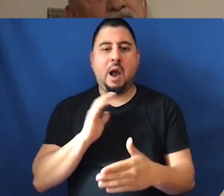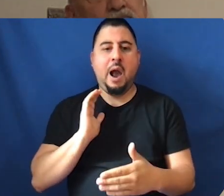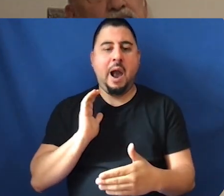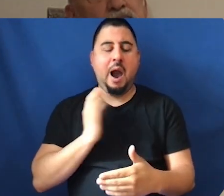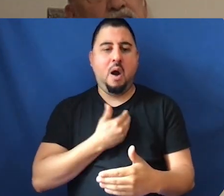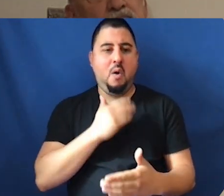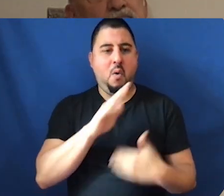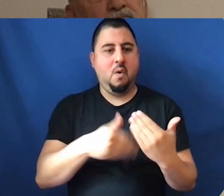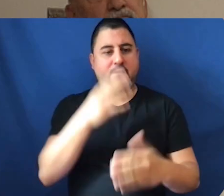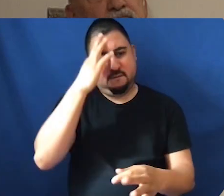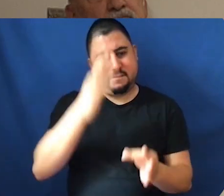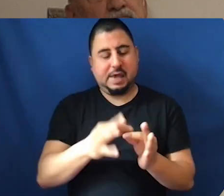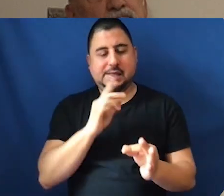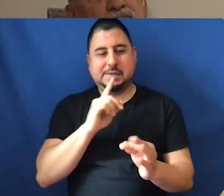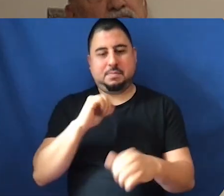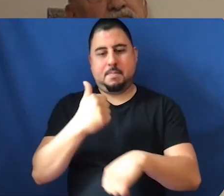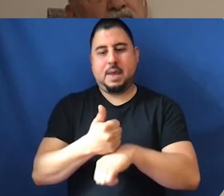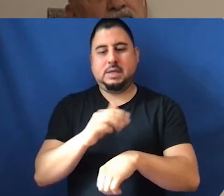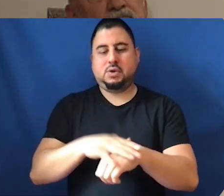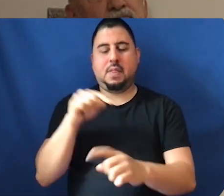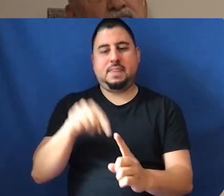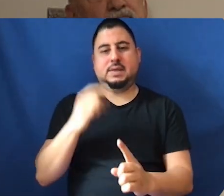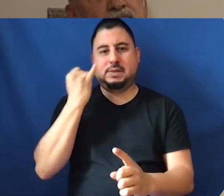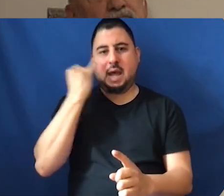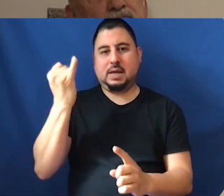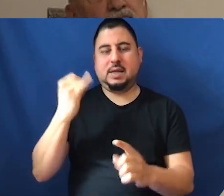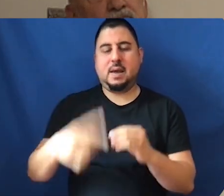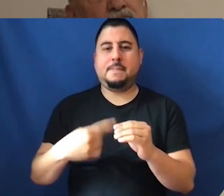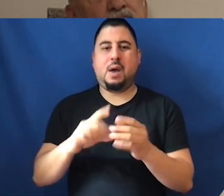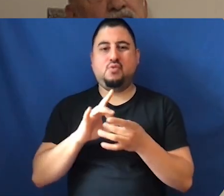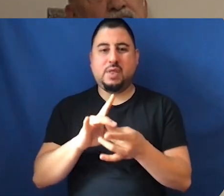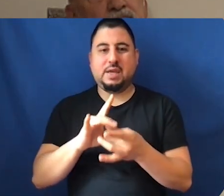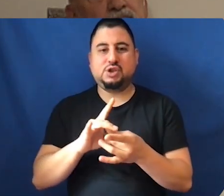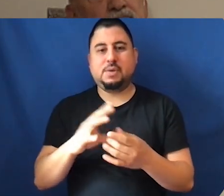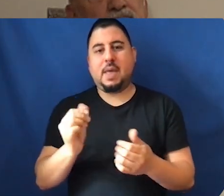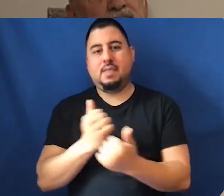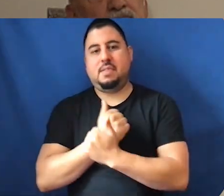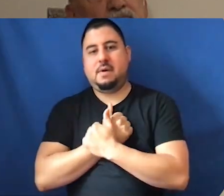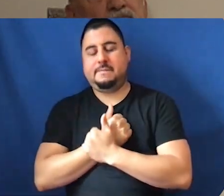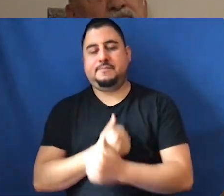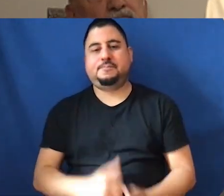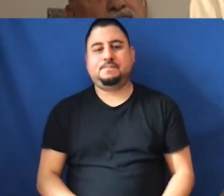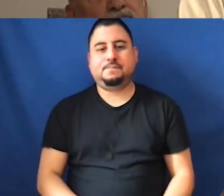whole faith is based on this understanding of relationship and love.